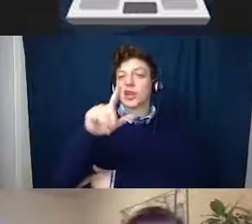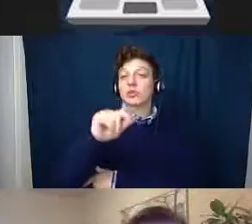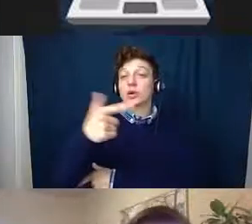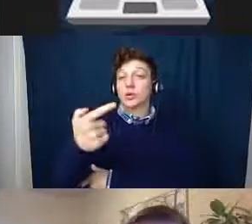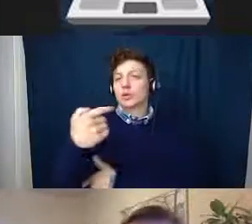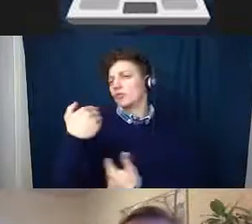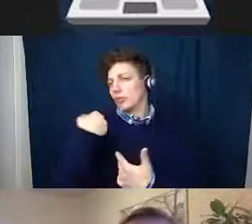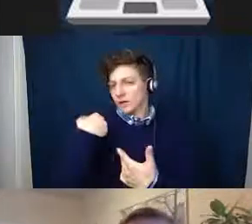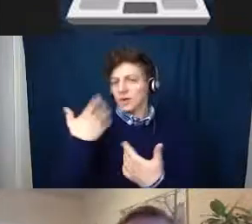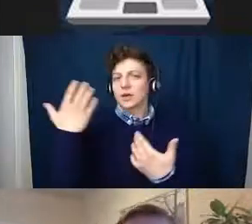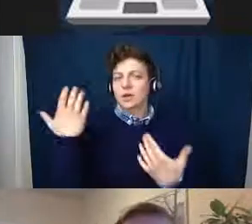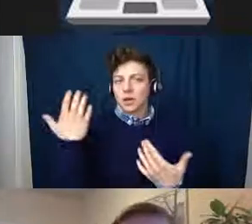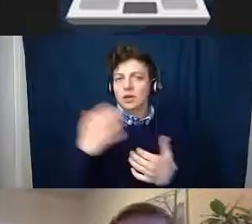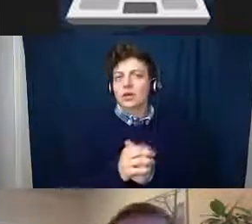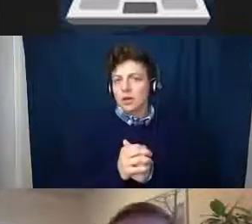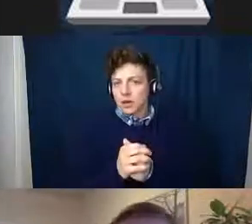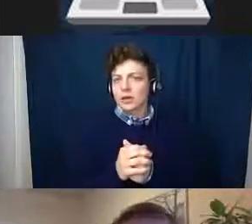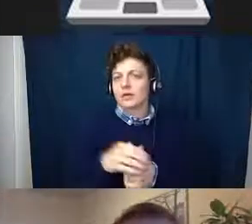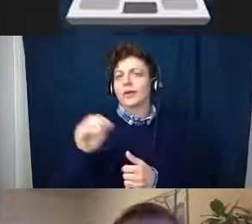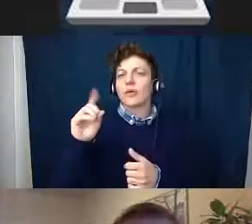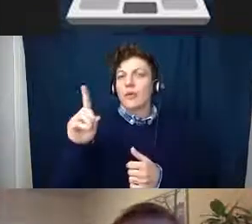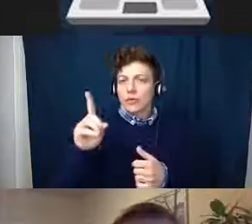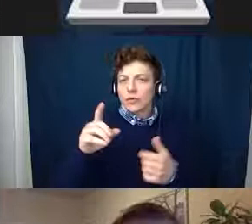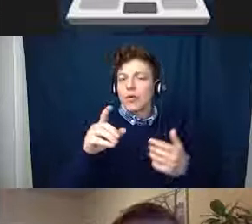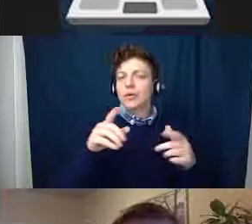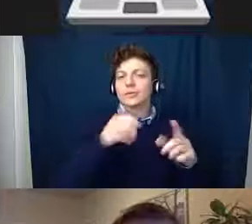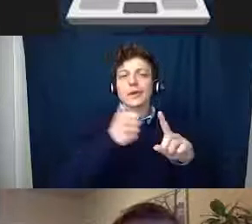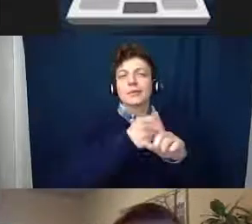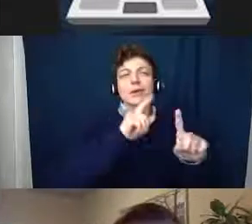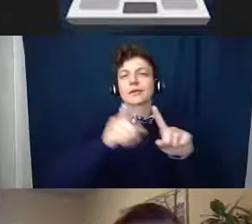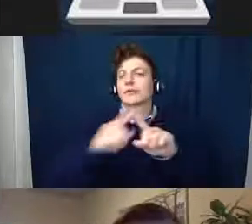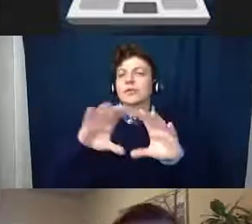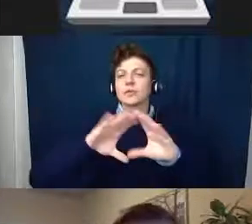uptick in overdoses in various groups particularly affected.